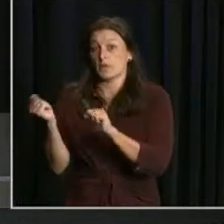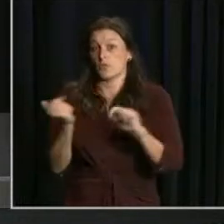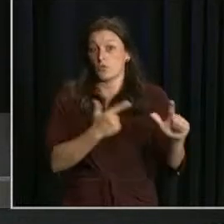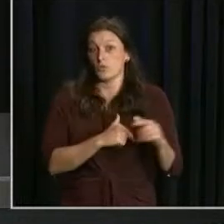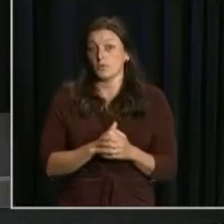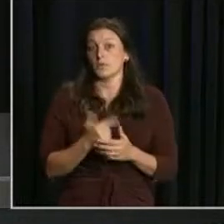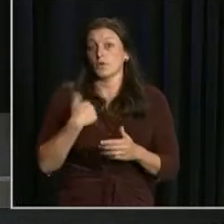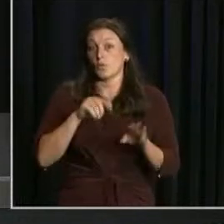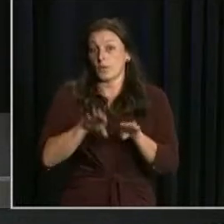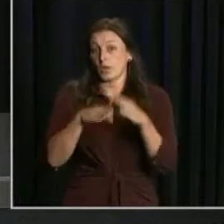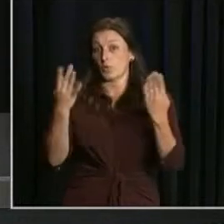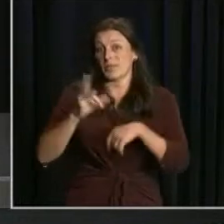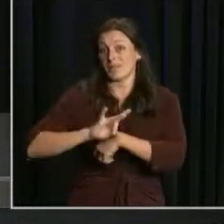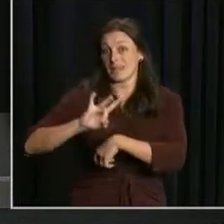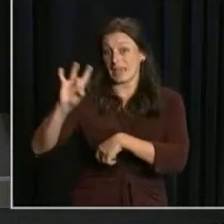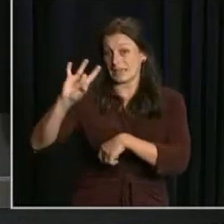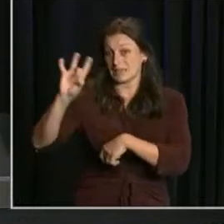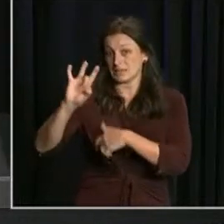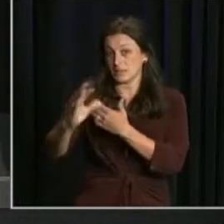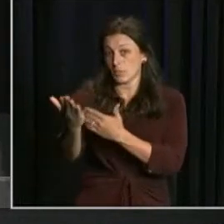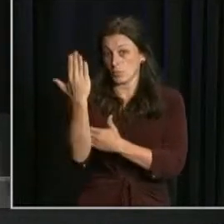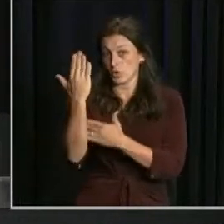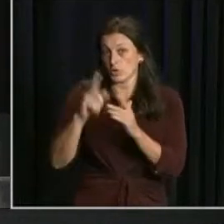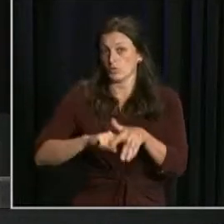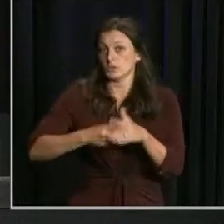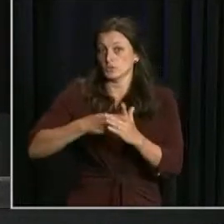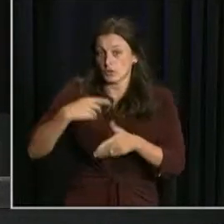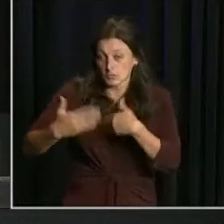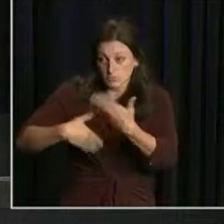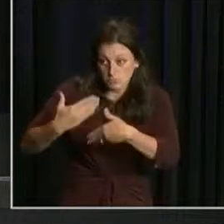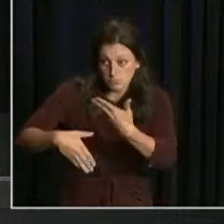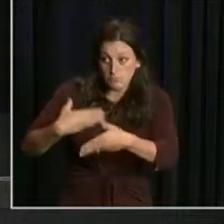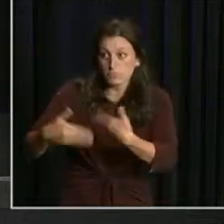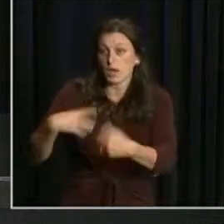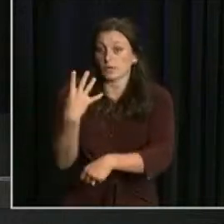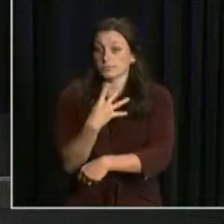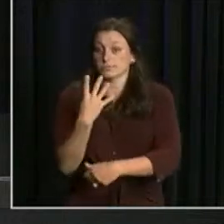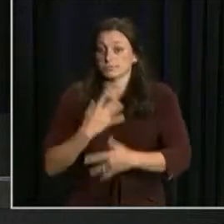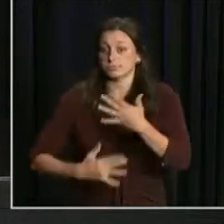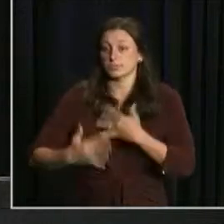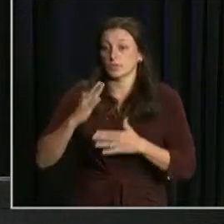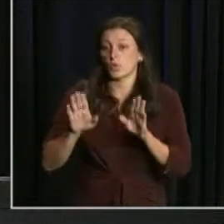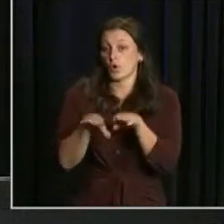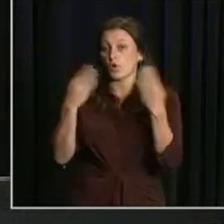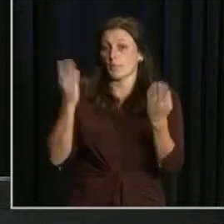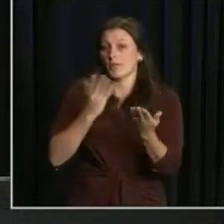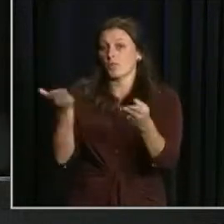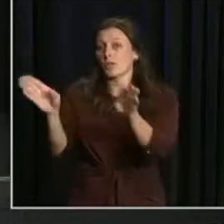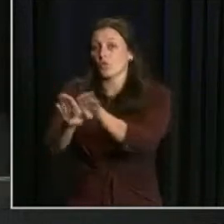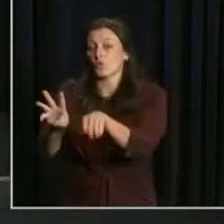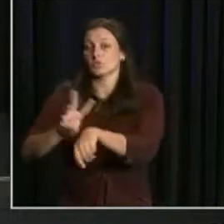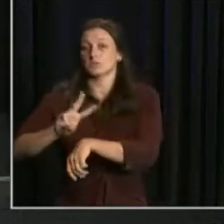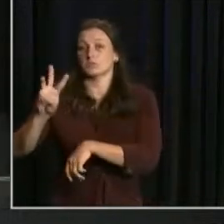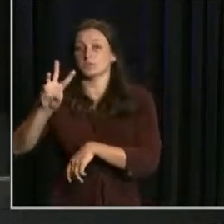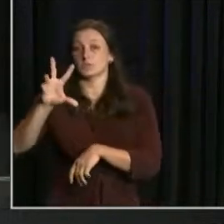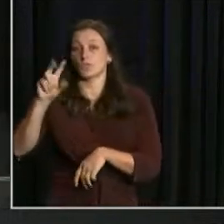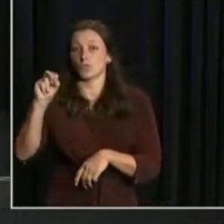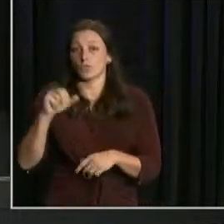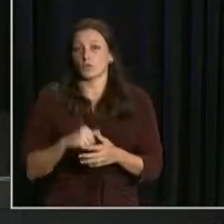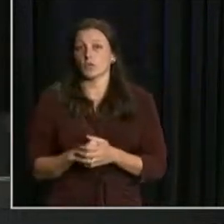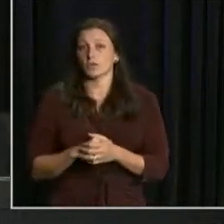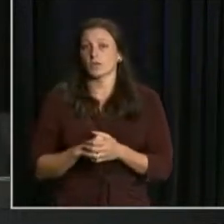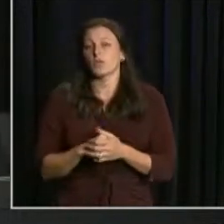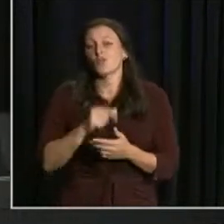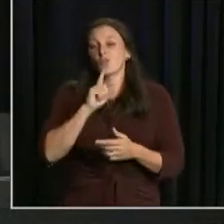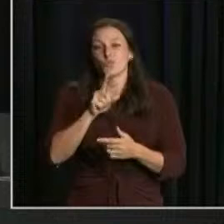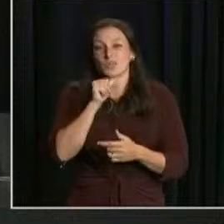we open up at 8 o'clock when we began processing people. We stay open to 6:30. Actually, they don't get to shut down to